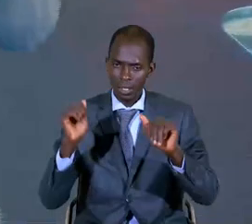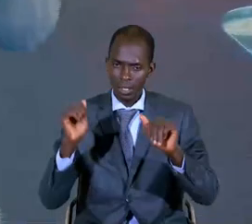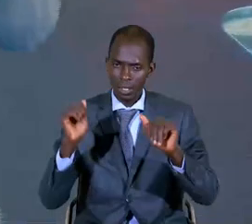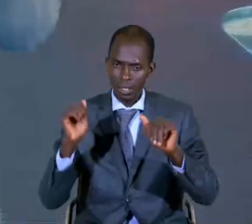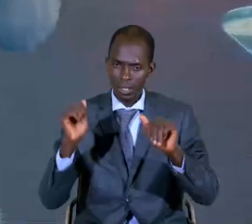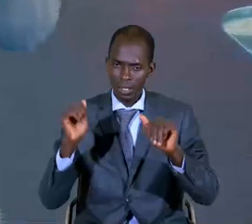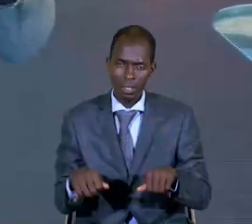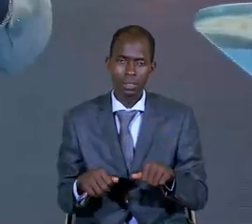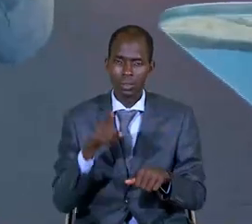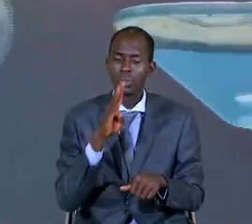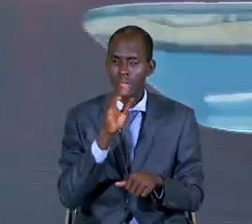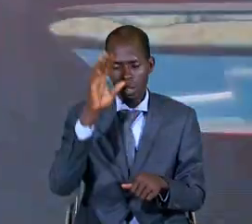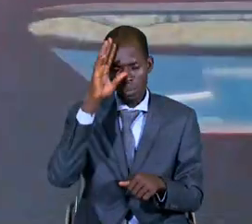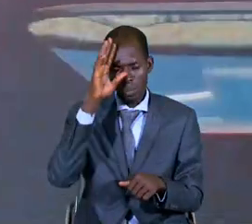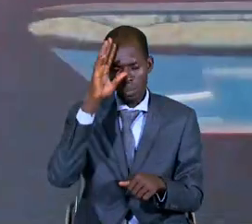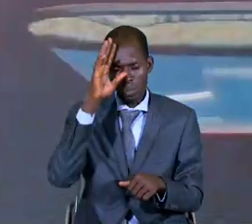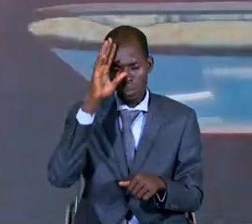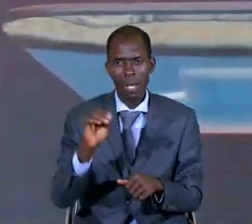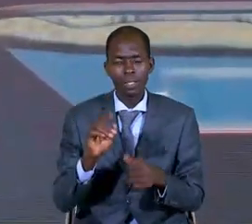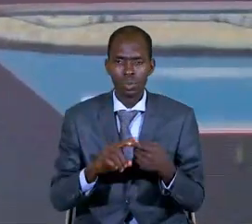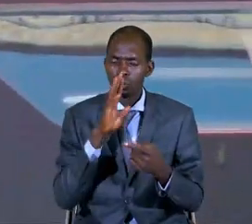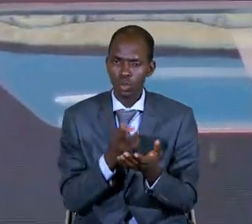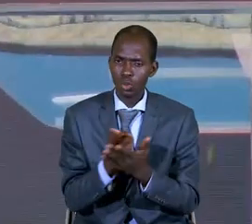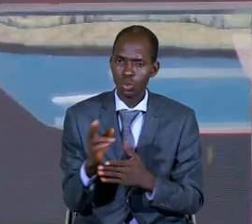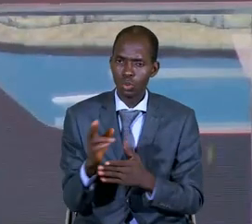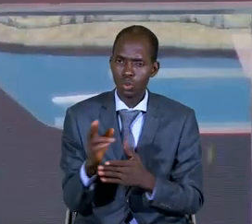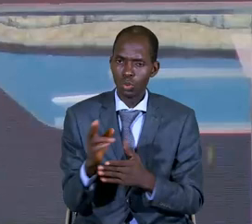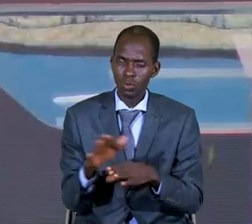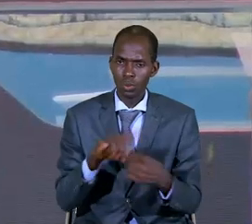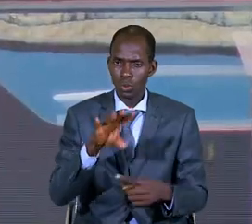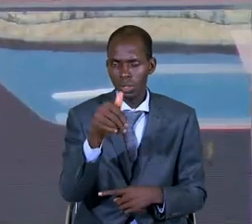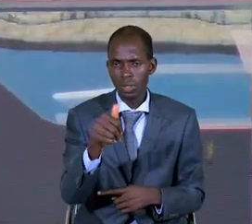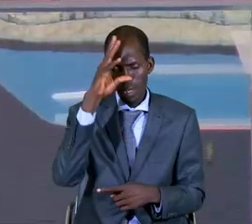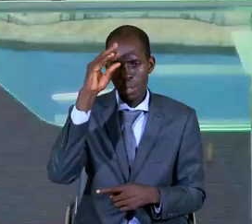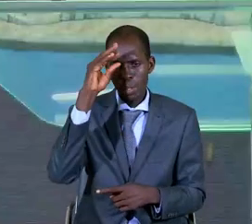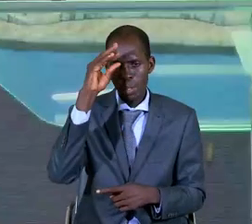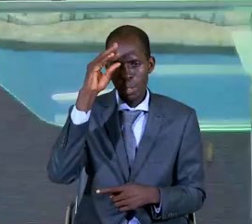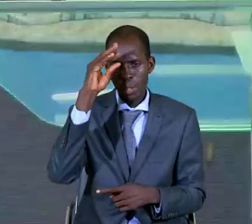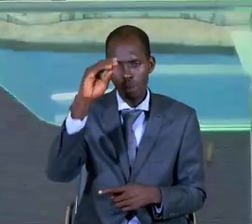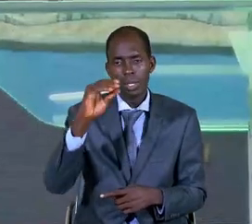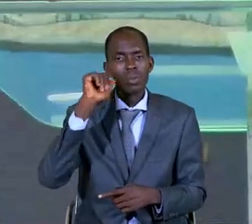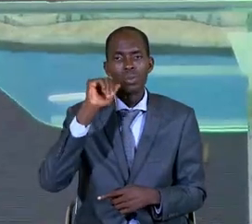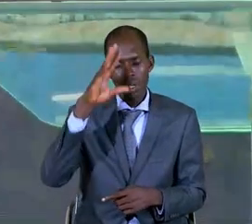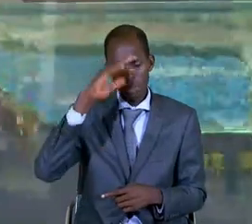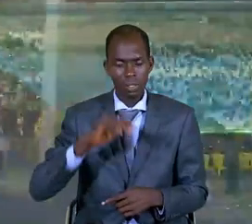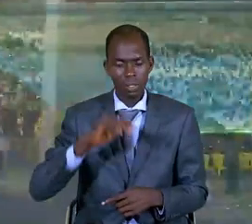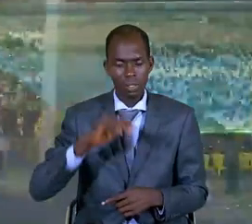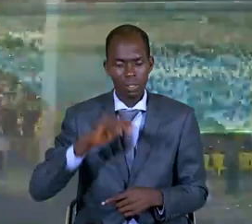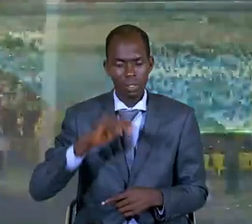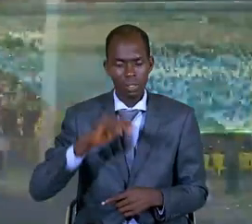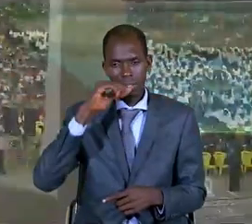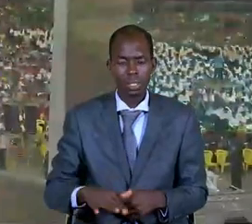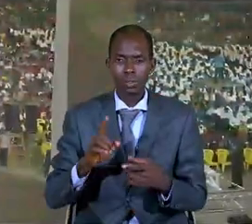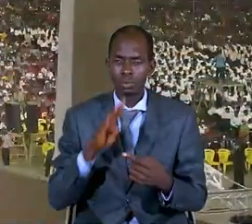sincere? A woman enough to be sincere? A boy, a girl enough to be sincere?